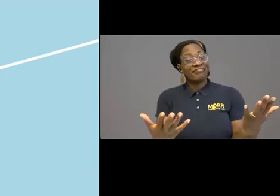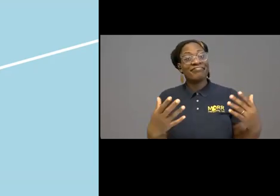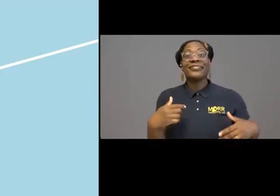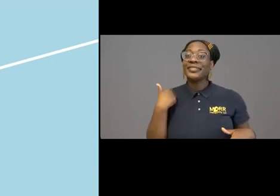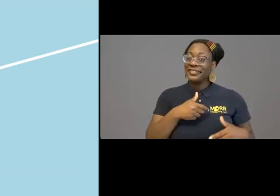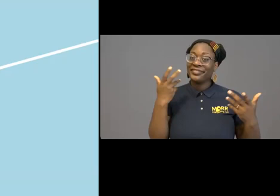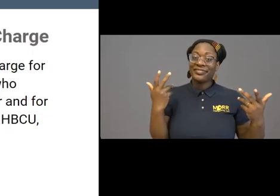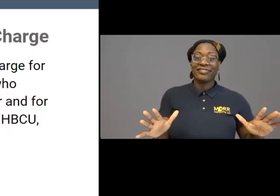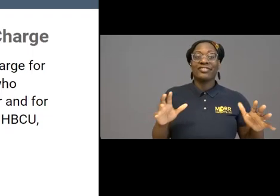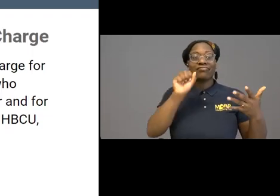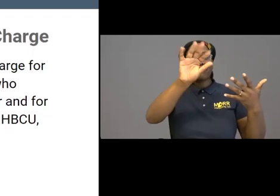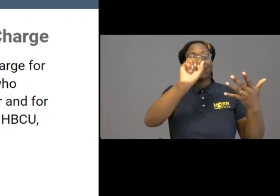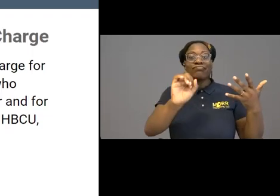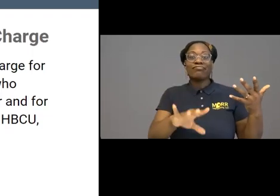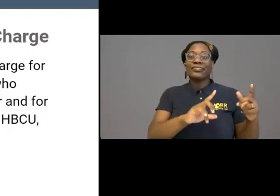get involved.